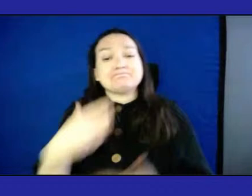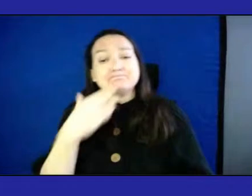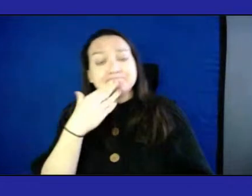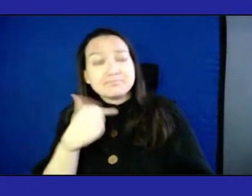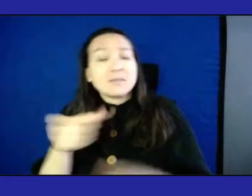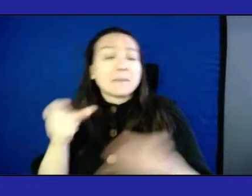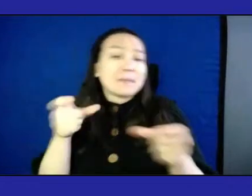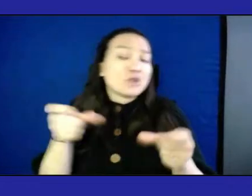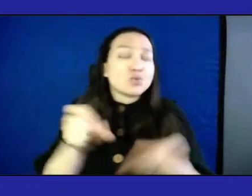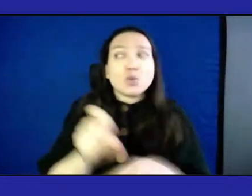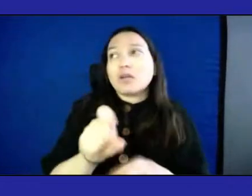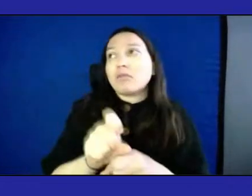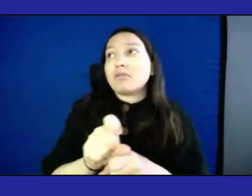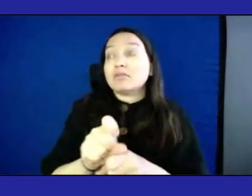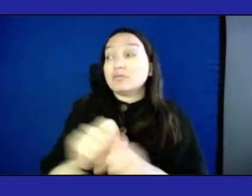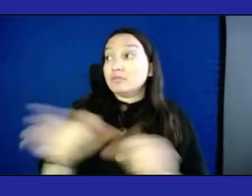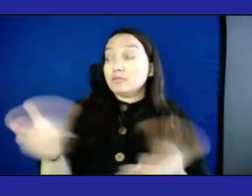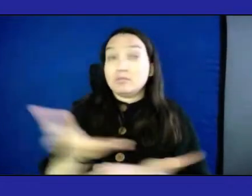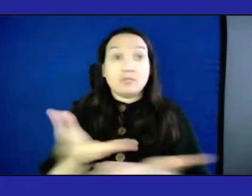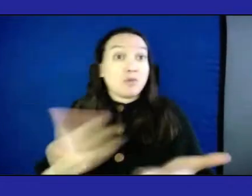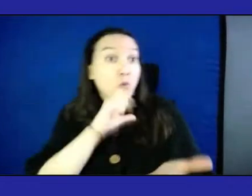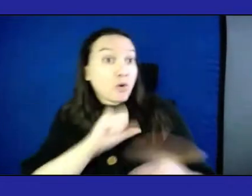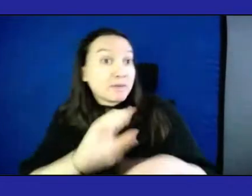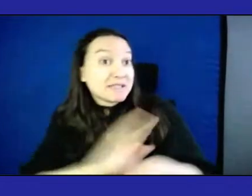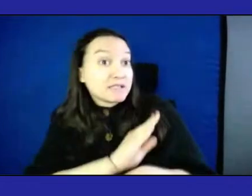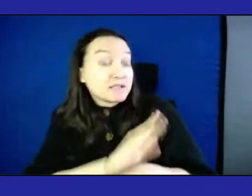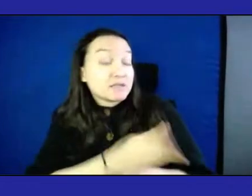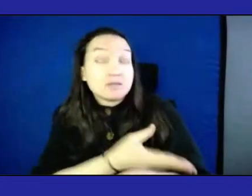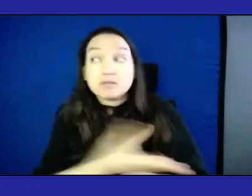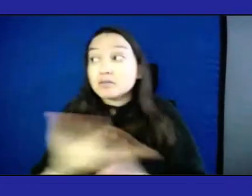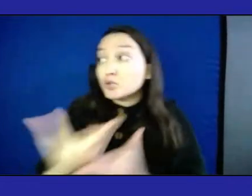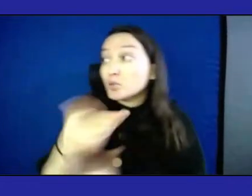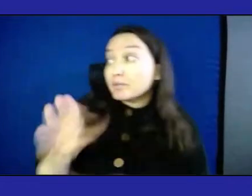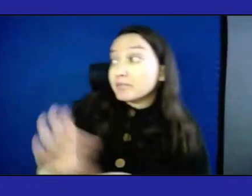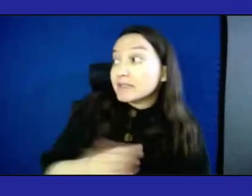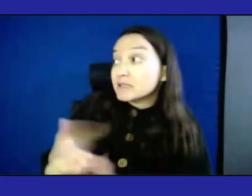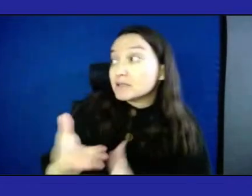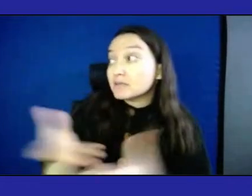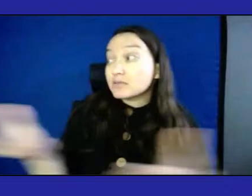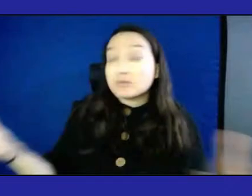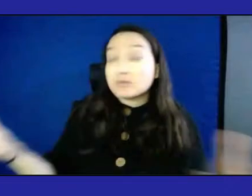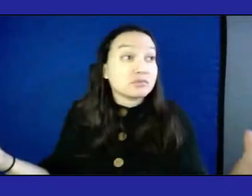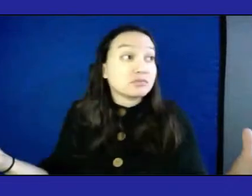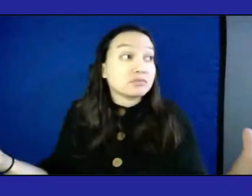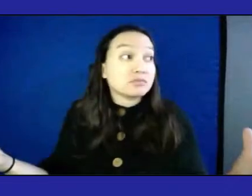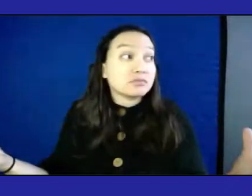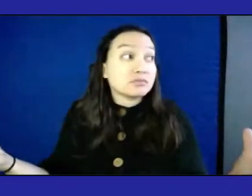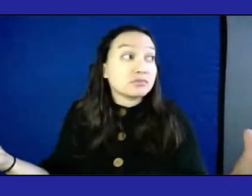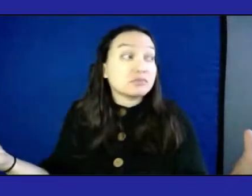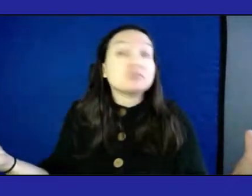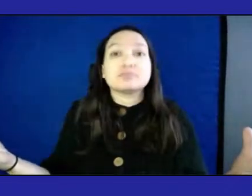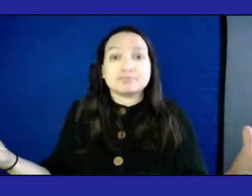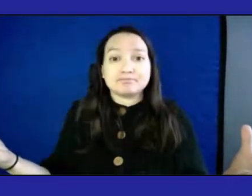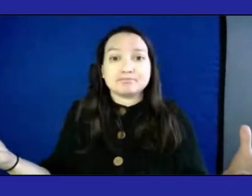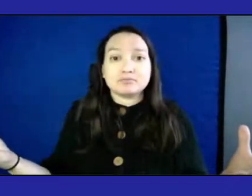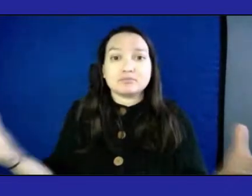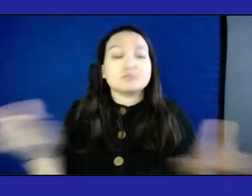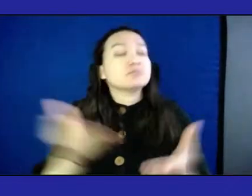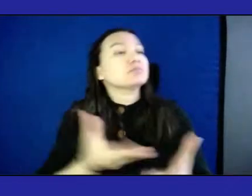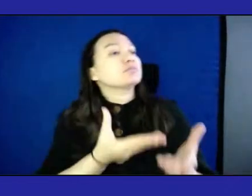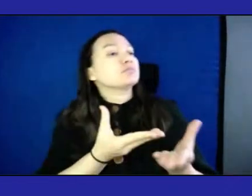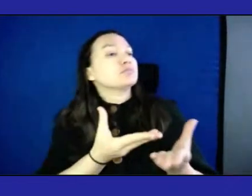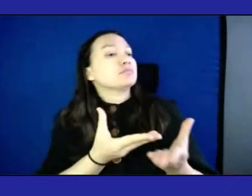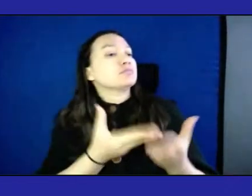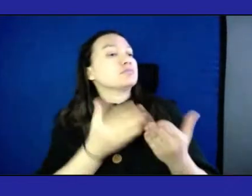And on that note, is there any old business or new business to come before this committee? We'll bring the same